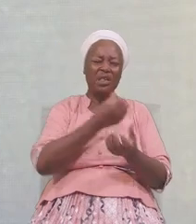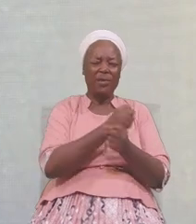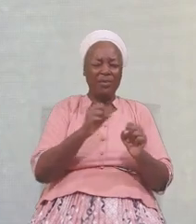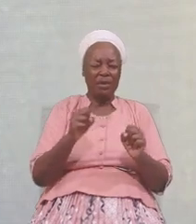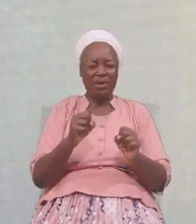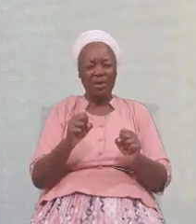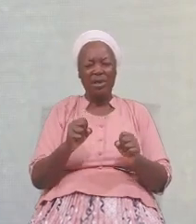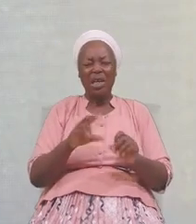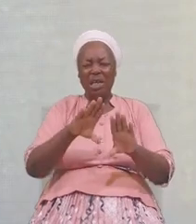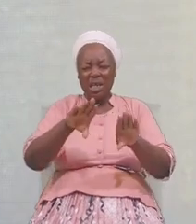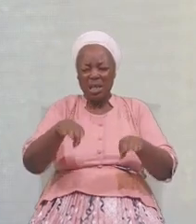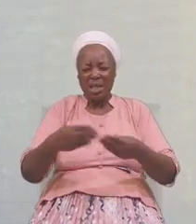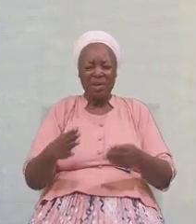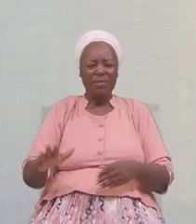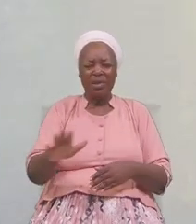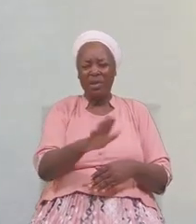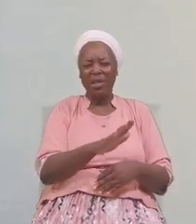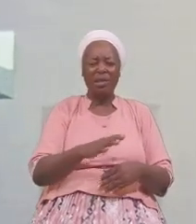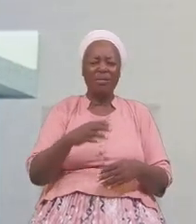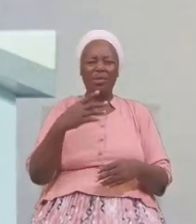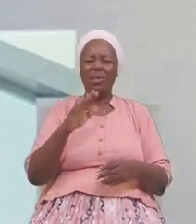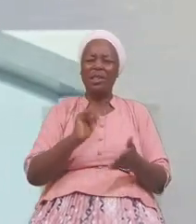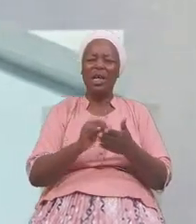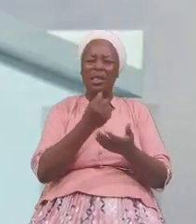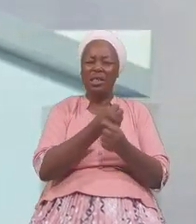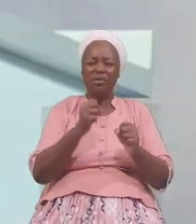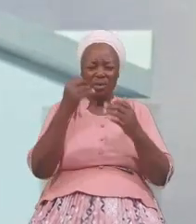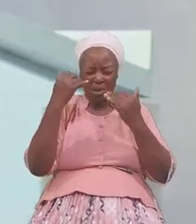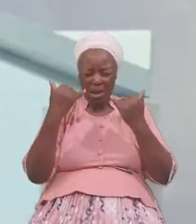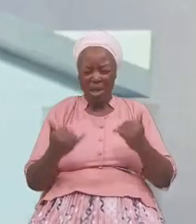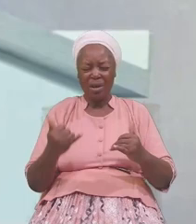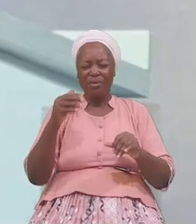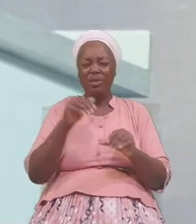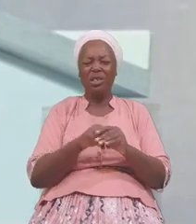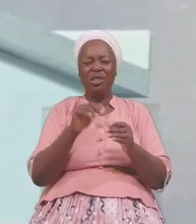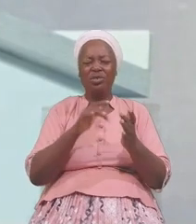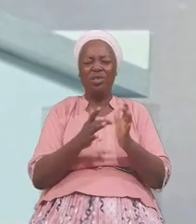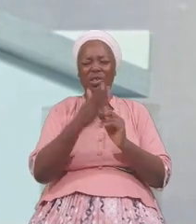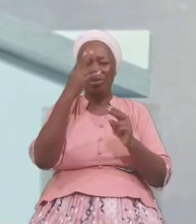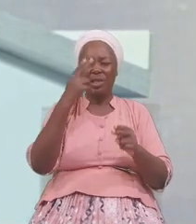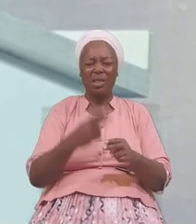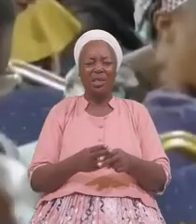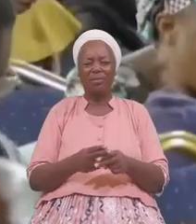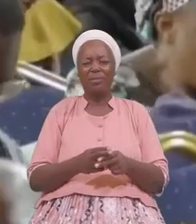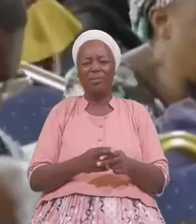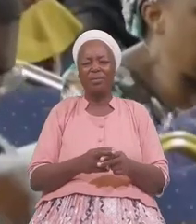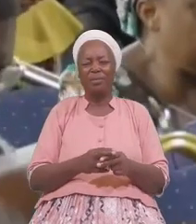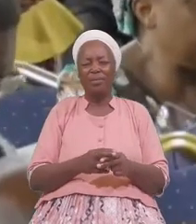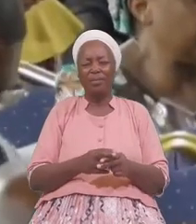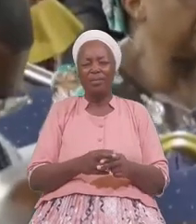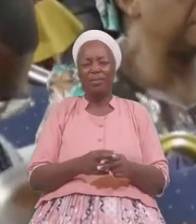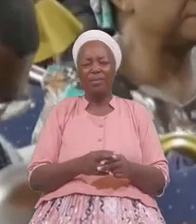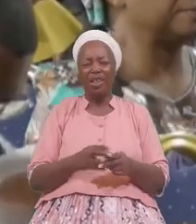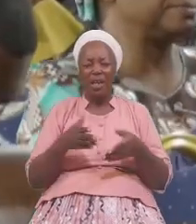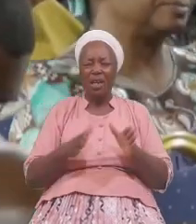salvation. Grant them that salvation now in Jesus' name. Amen. Let